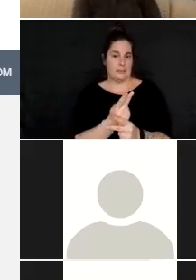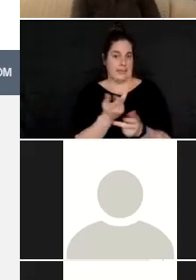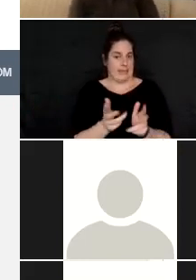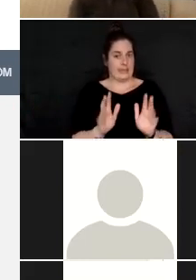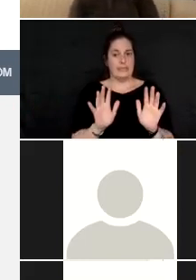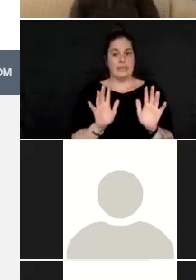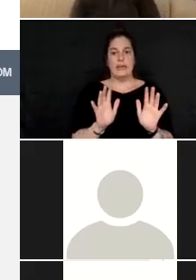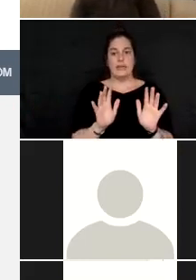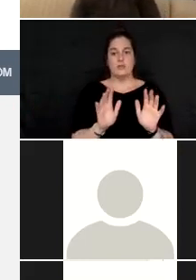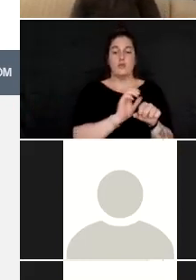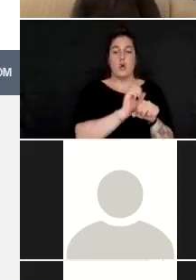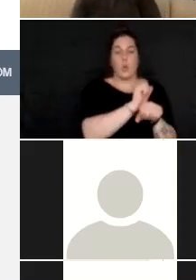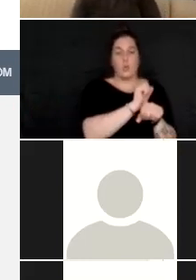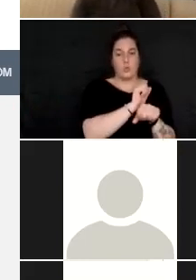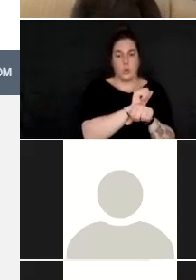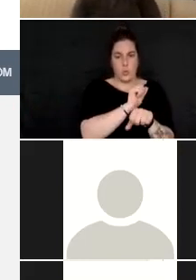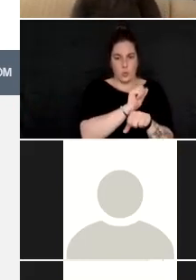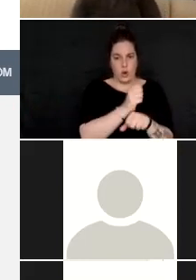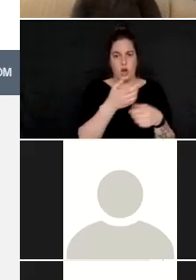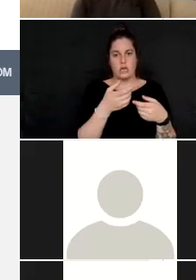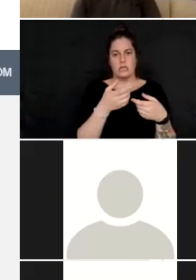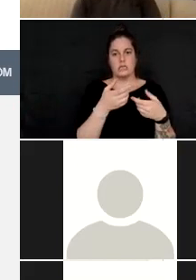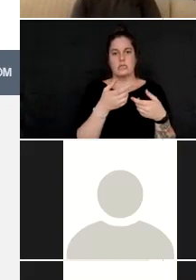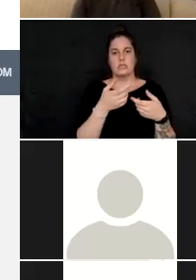the work done by non-conservative forces,